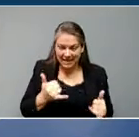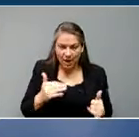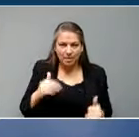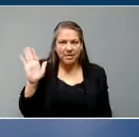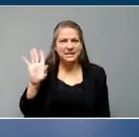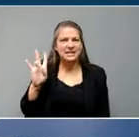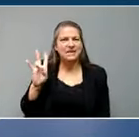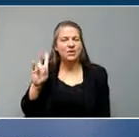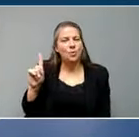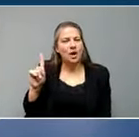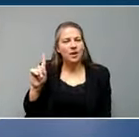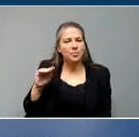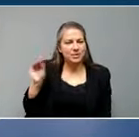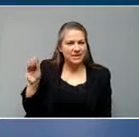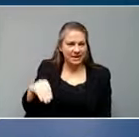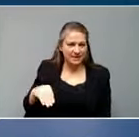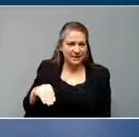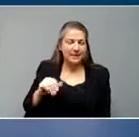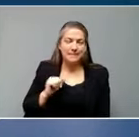71%.